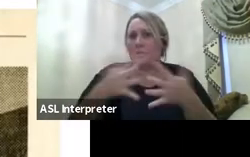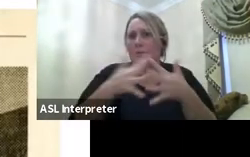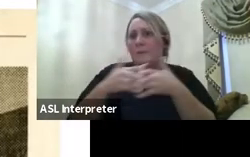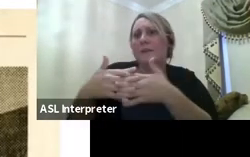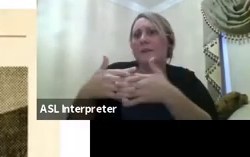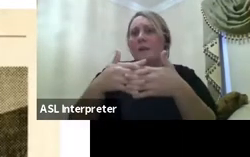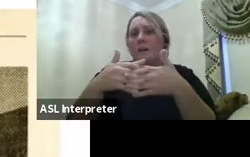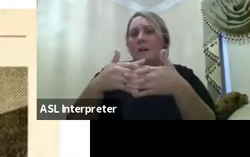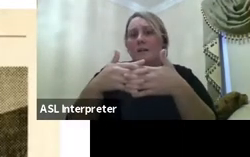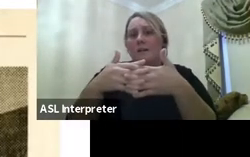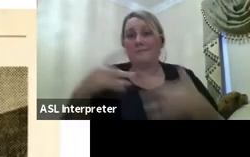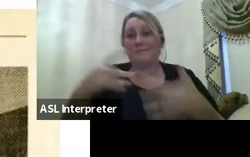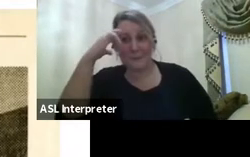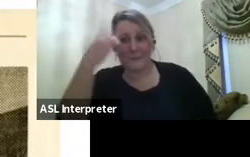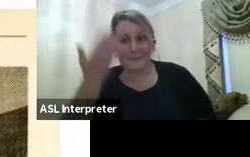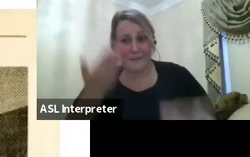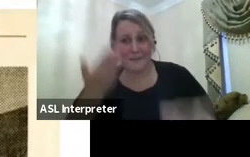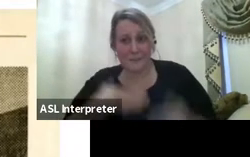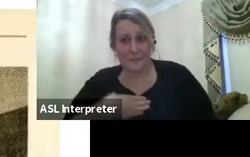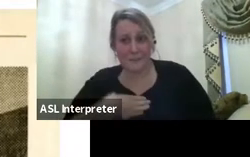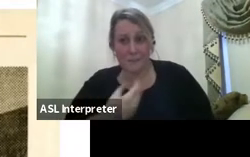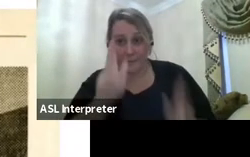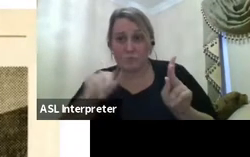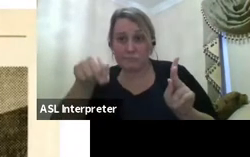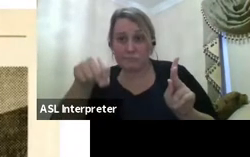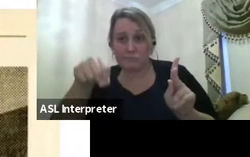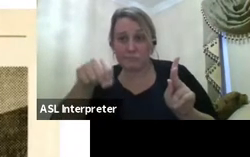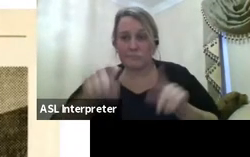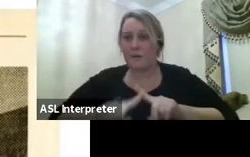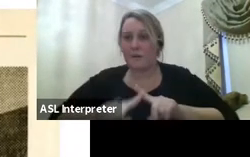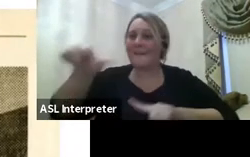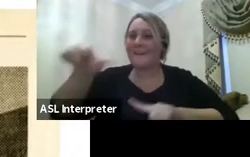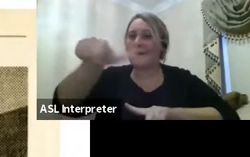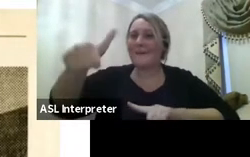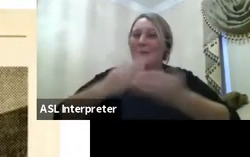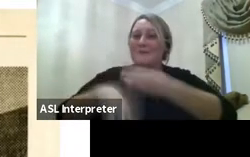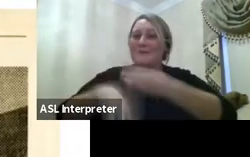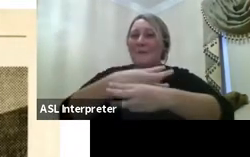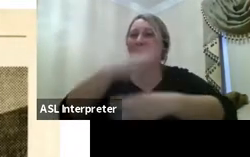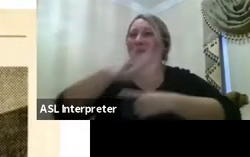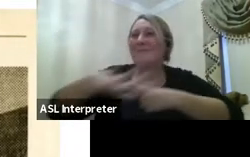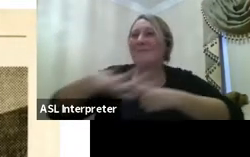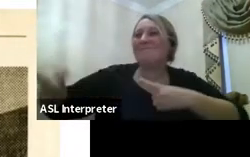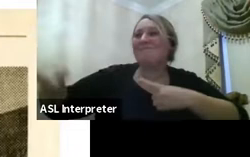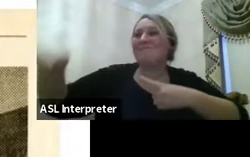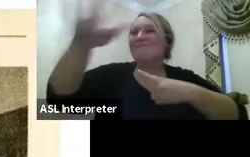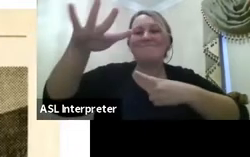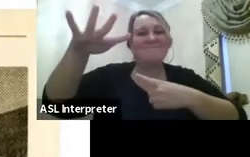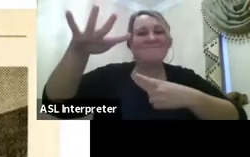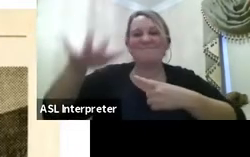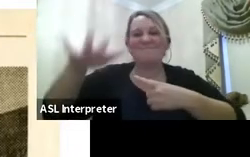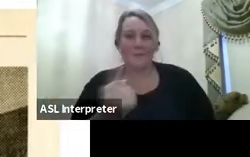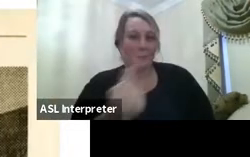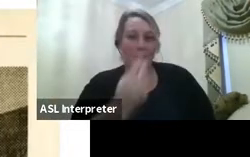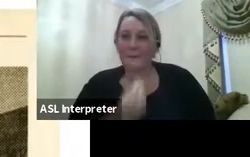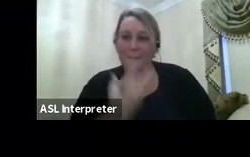that feminism is white, um, or queerness. And so part of my own like engagement with these spaces was also